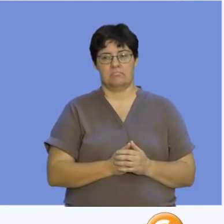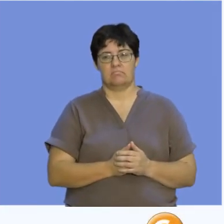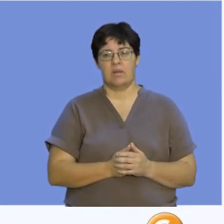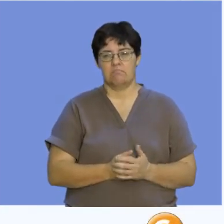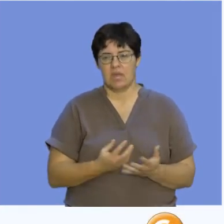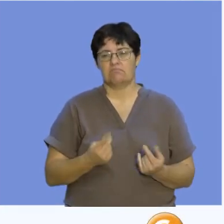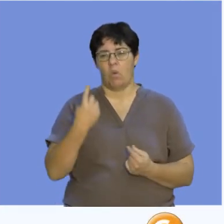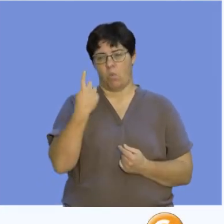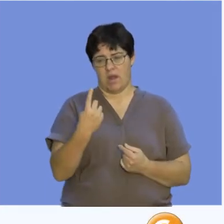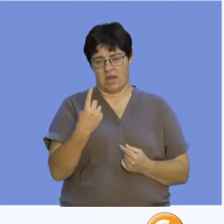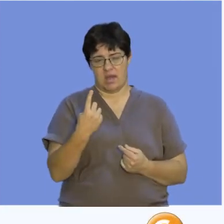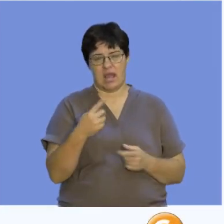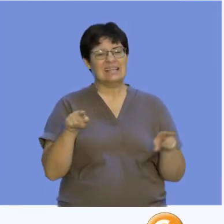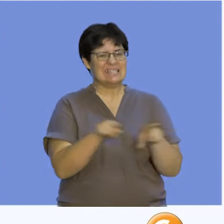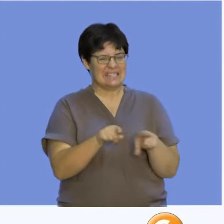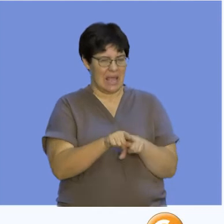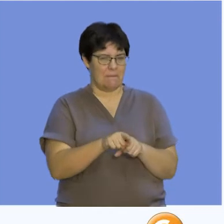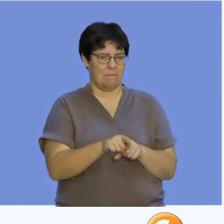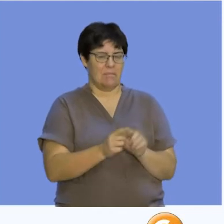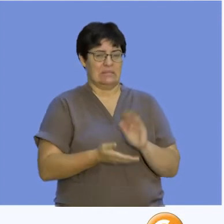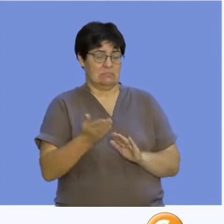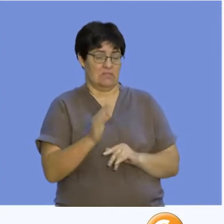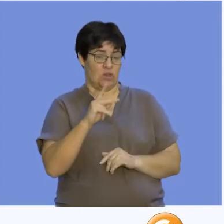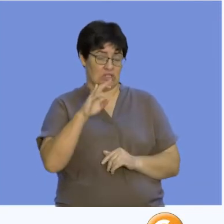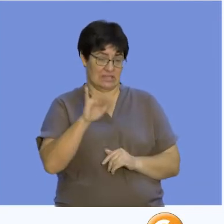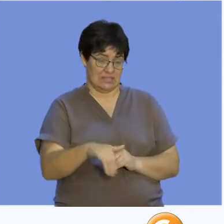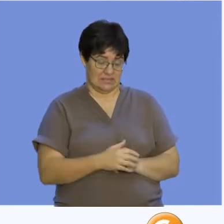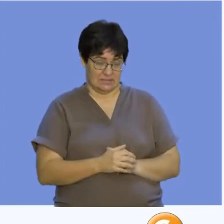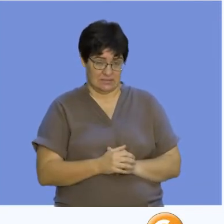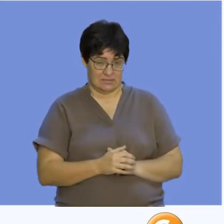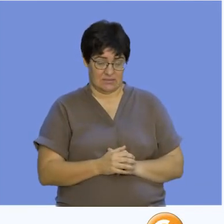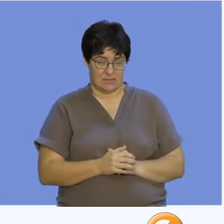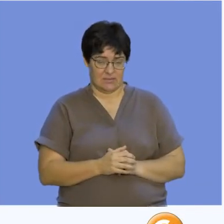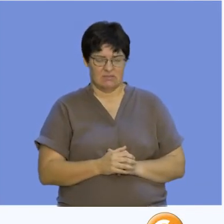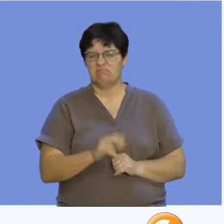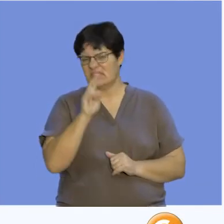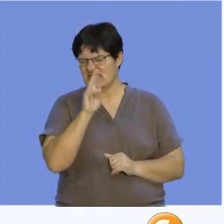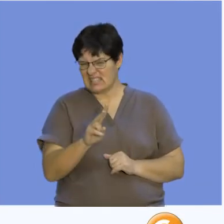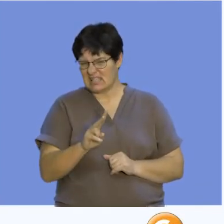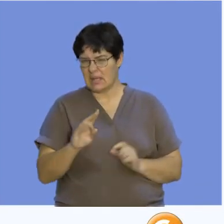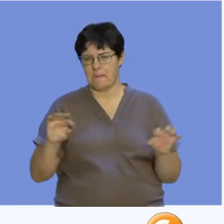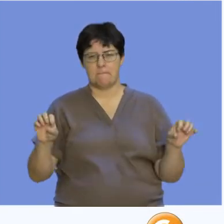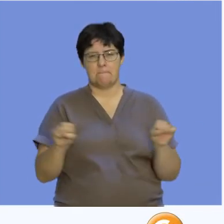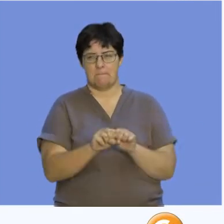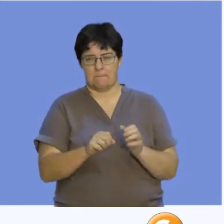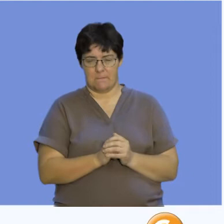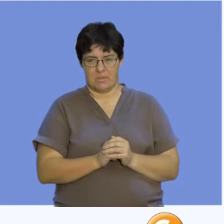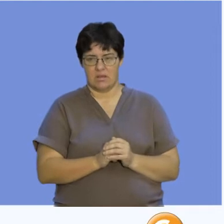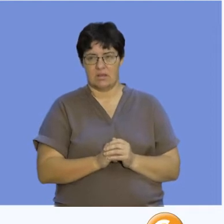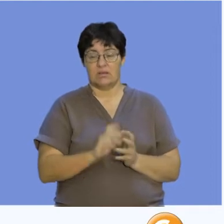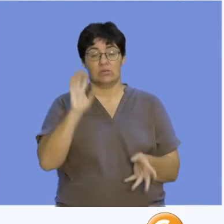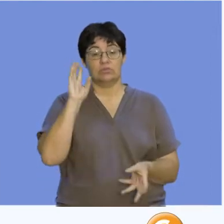they have the same velocity, and let's see what happens when they collide. My total kinetic energy